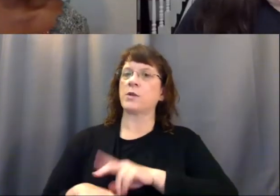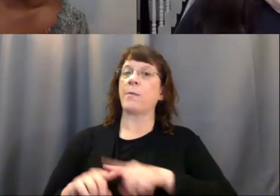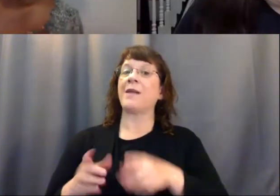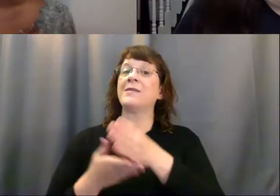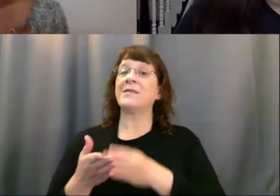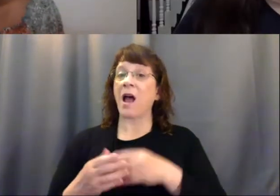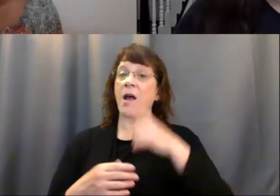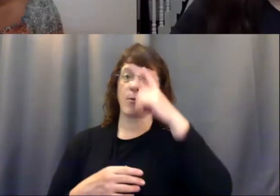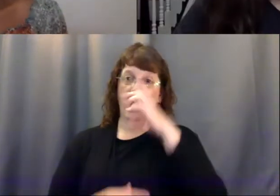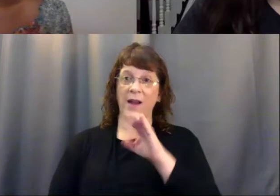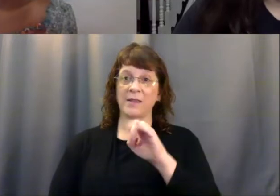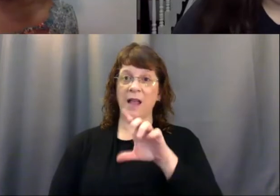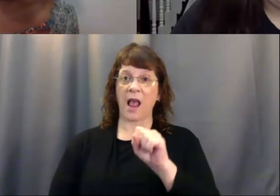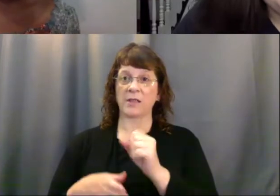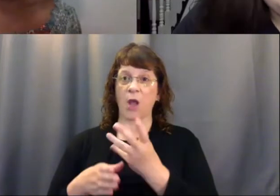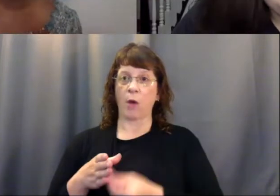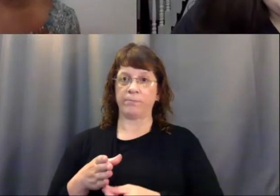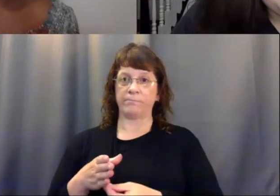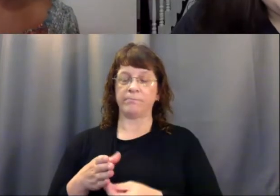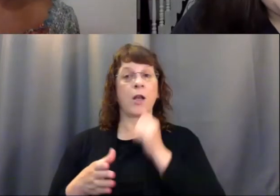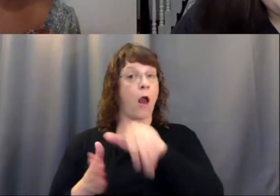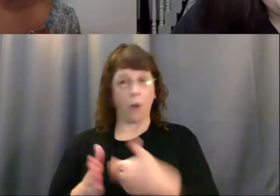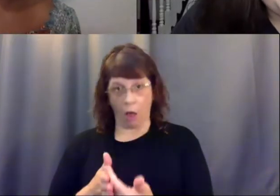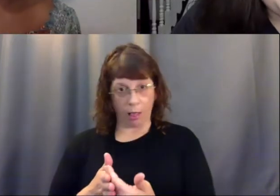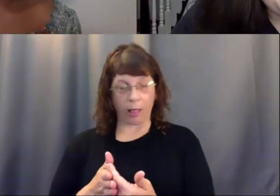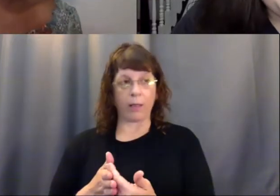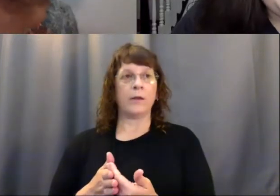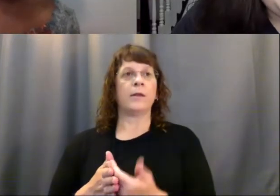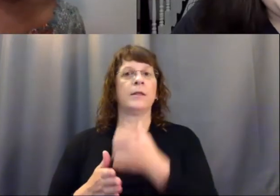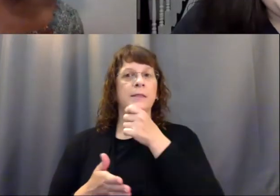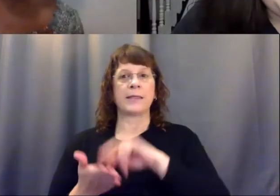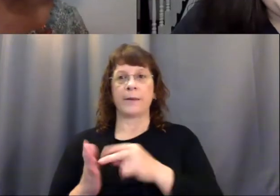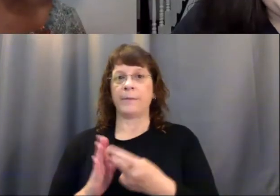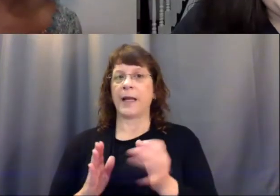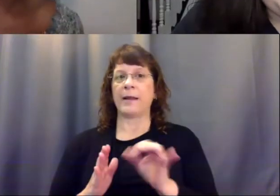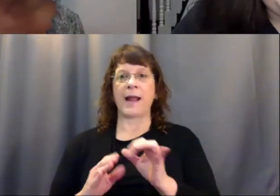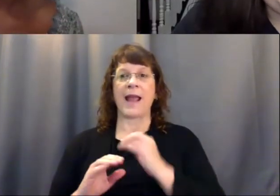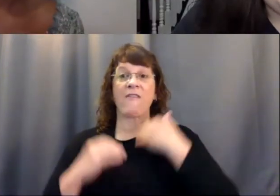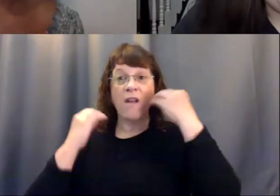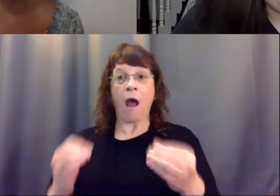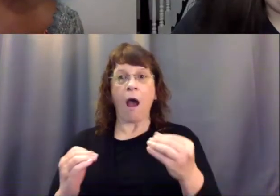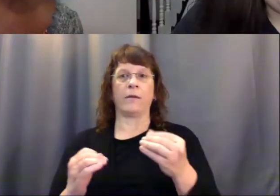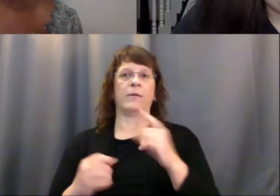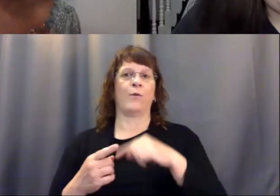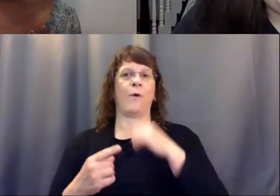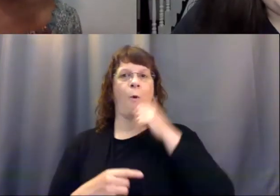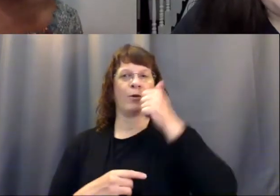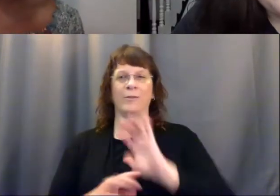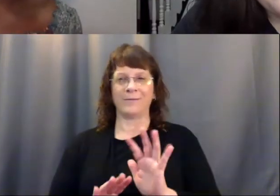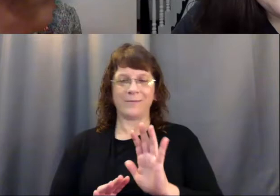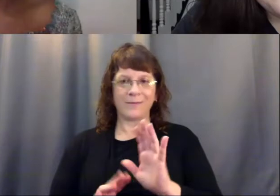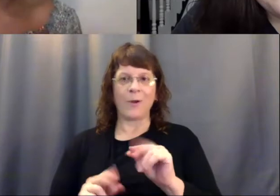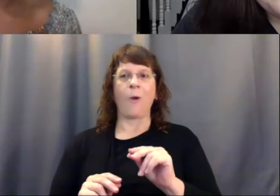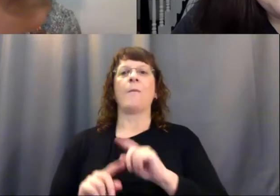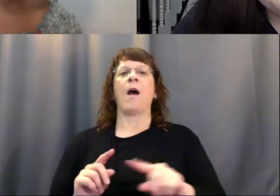cells. Not all of them, not saying you're like not going to have brain cells when you're older. But you do